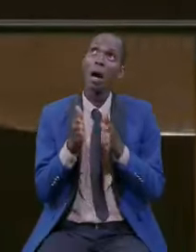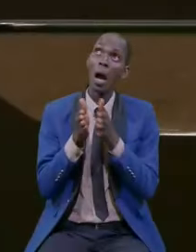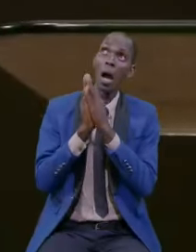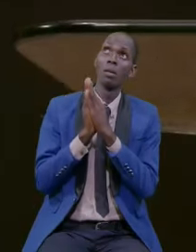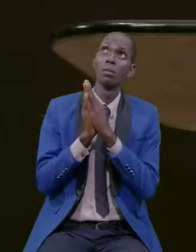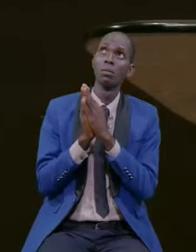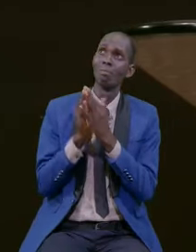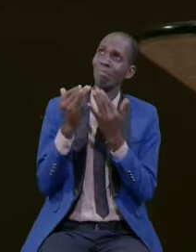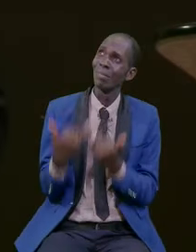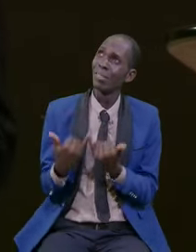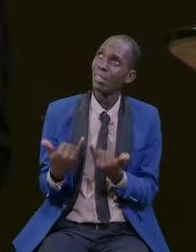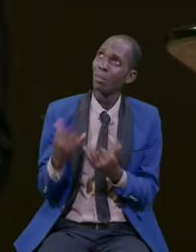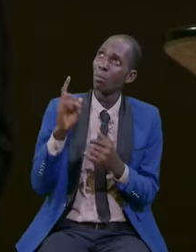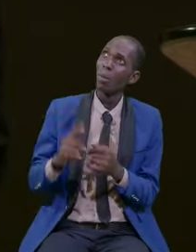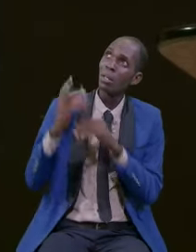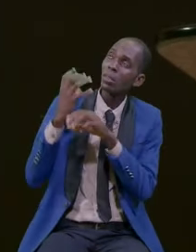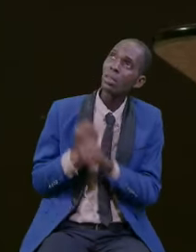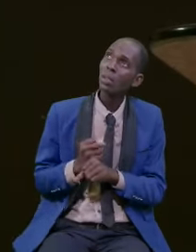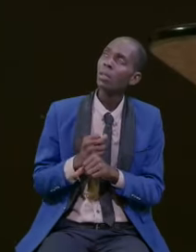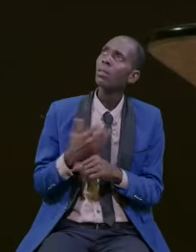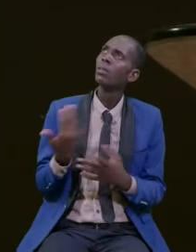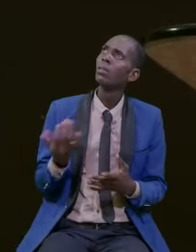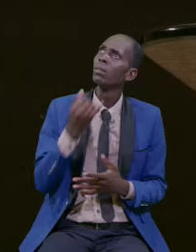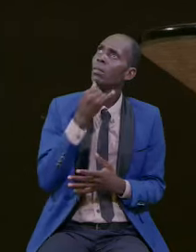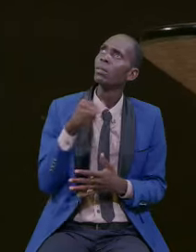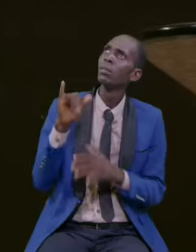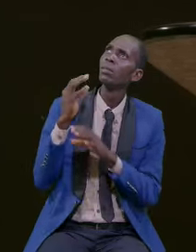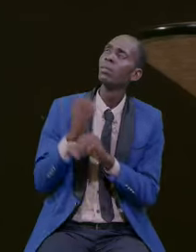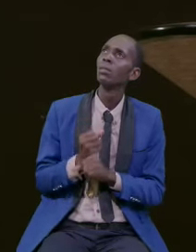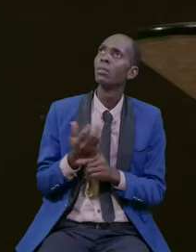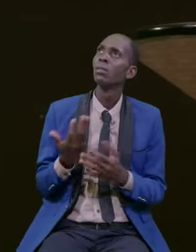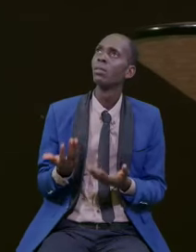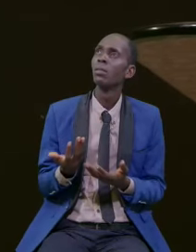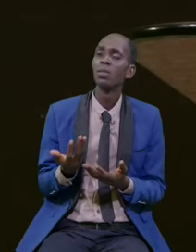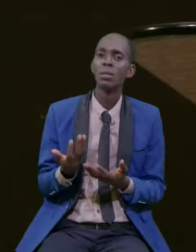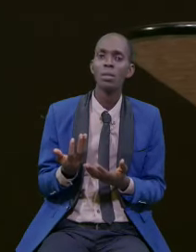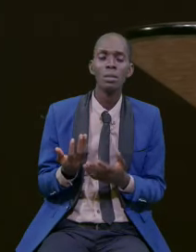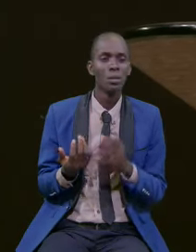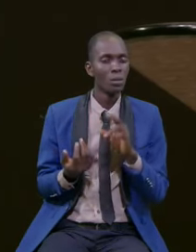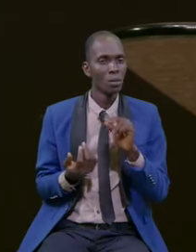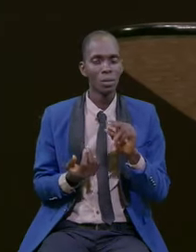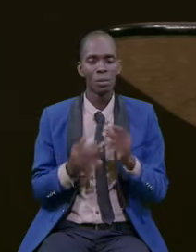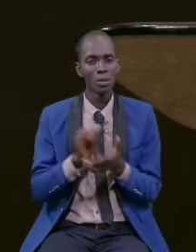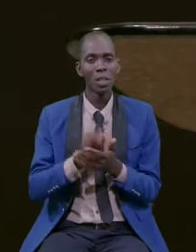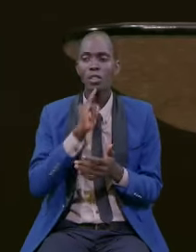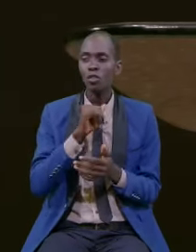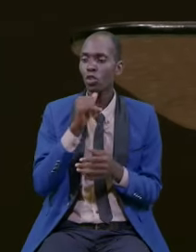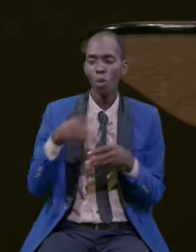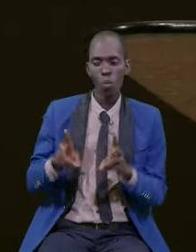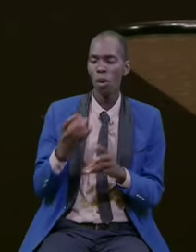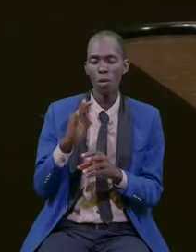it now, and it doesn't come. That's not the way of faith.